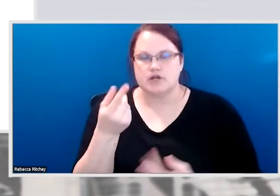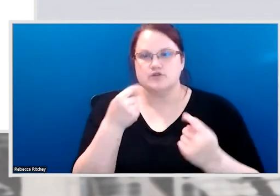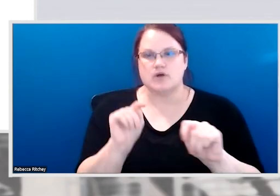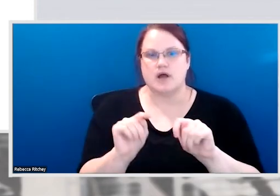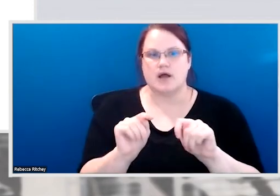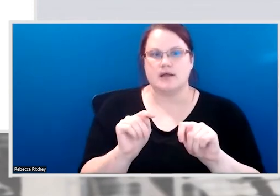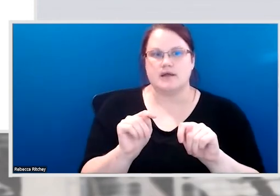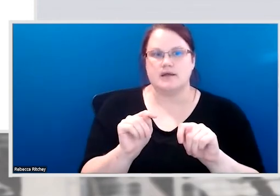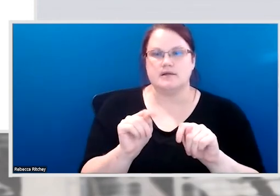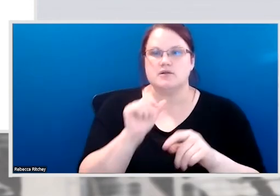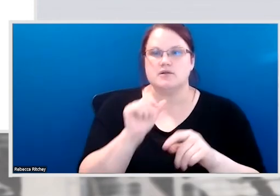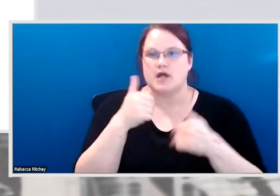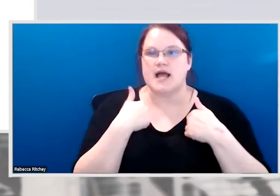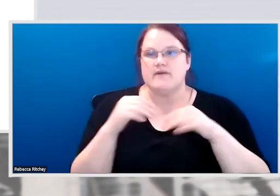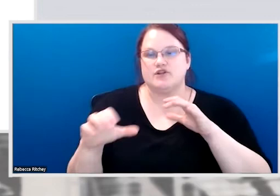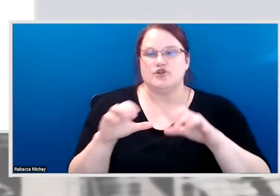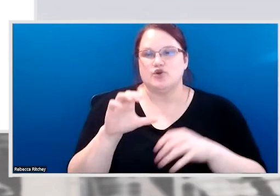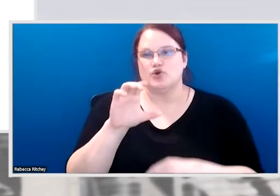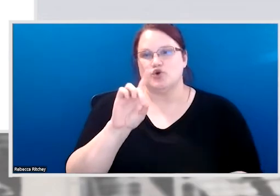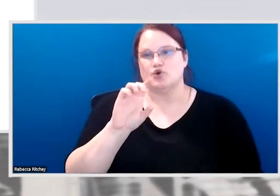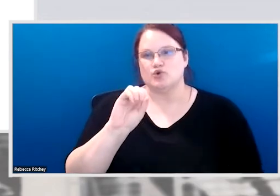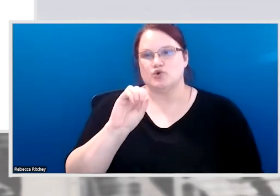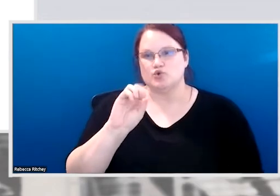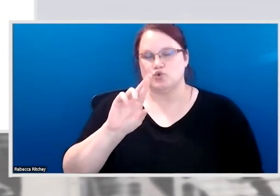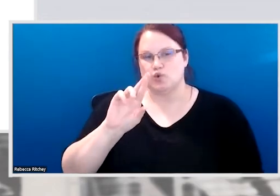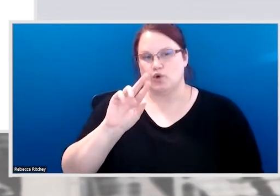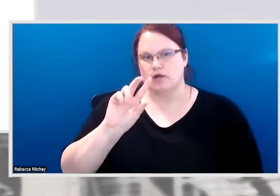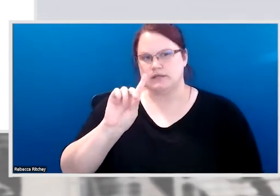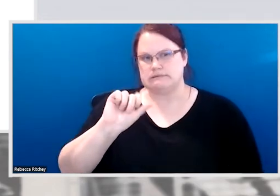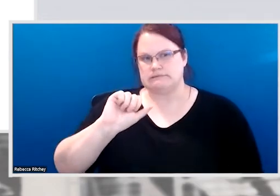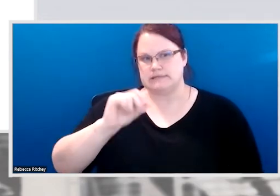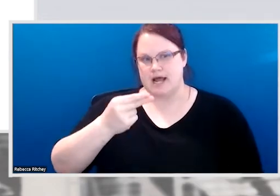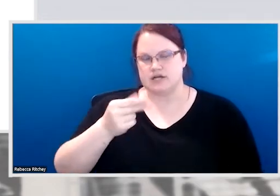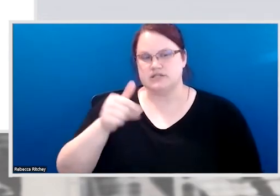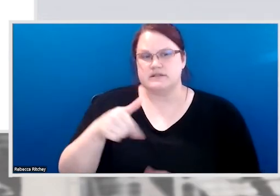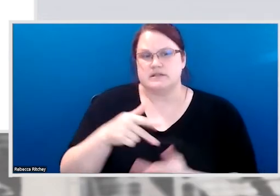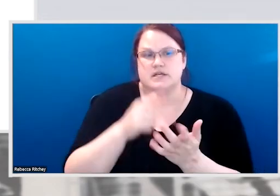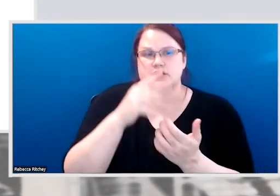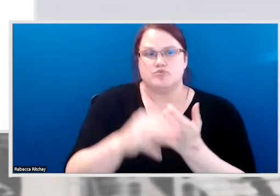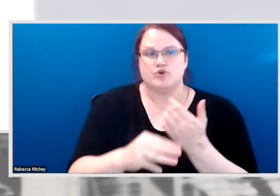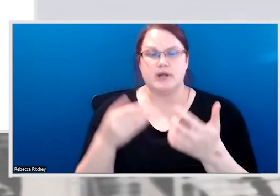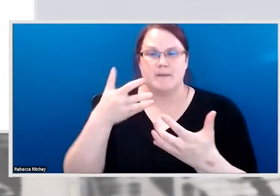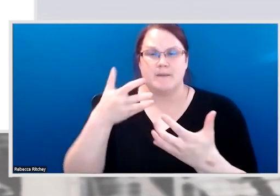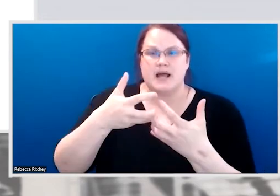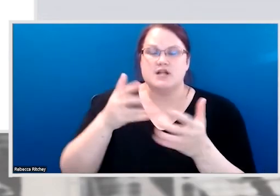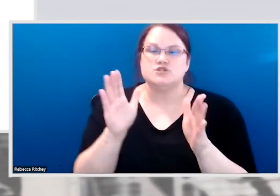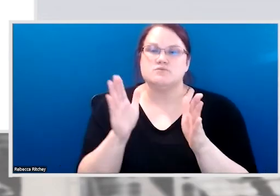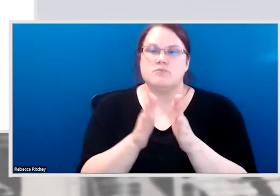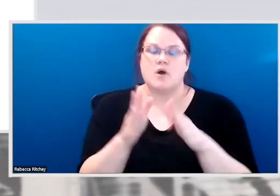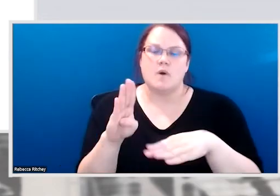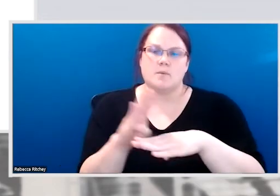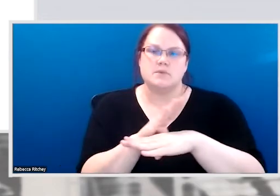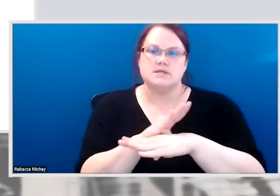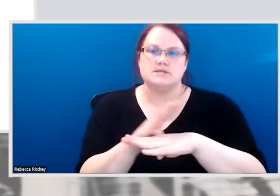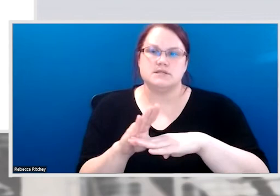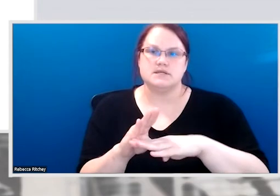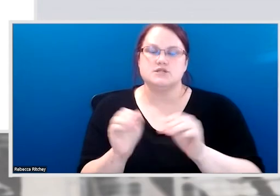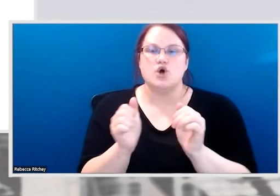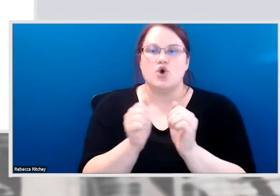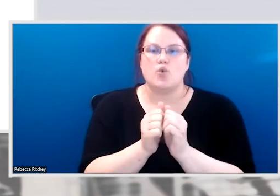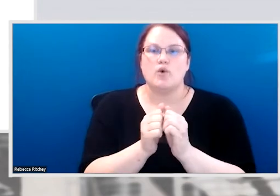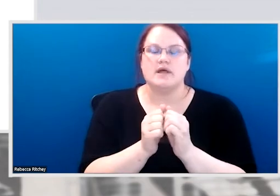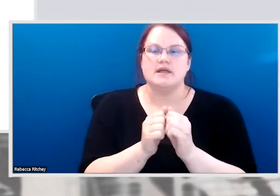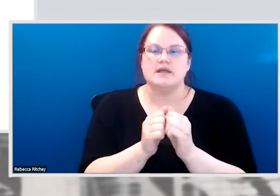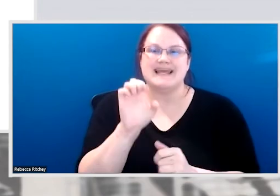to do DoorDash and things like that. And so this program matches small businesses with